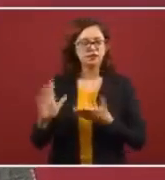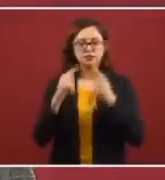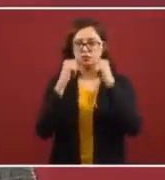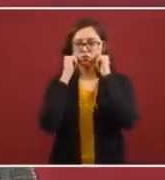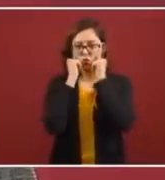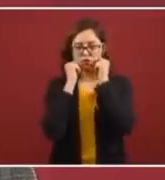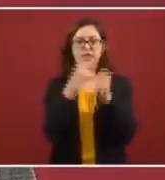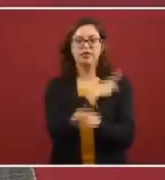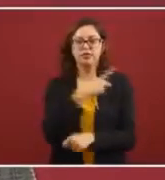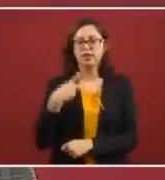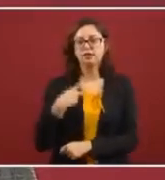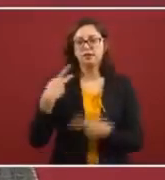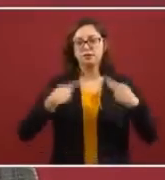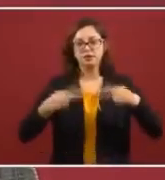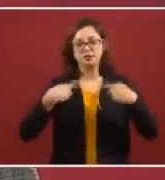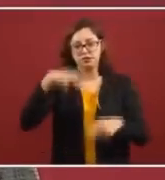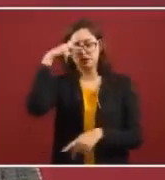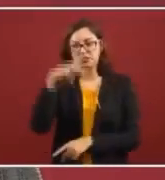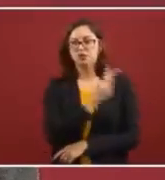any